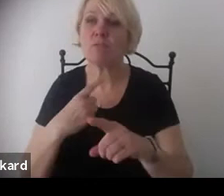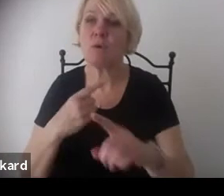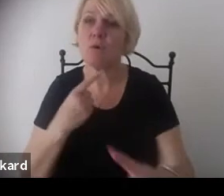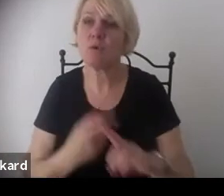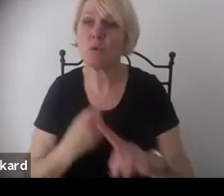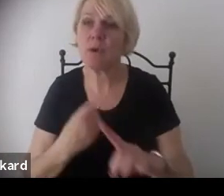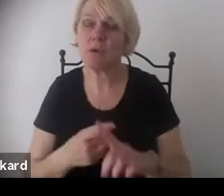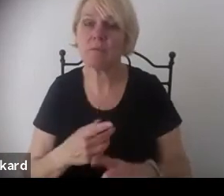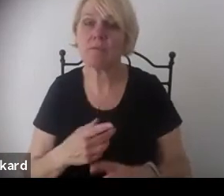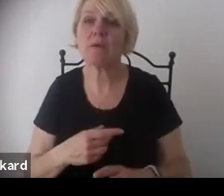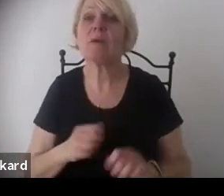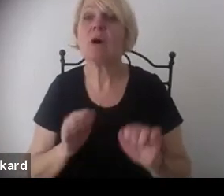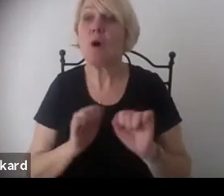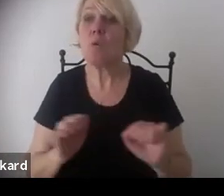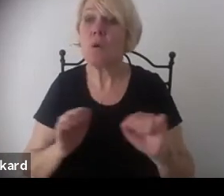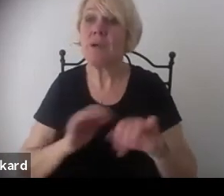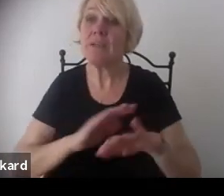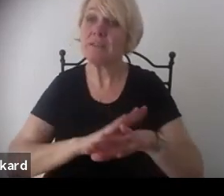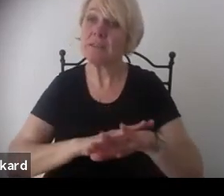and kind of practical?